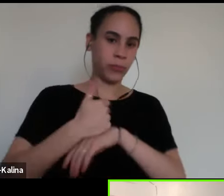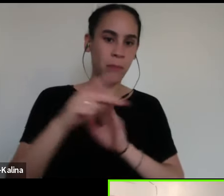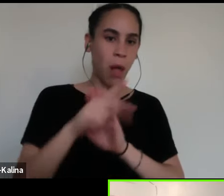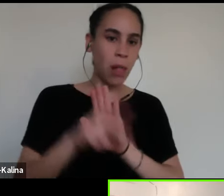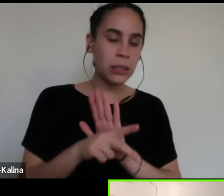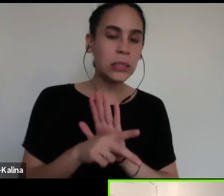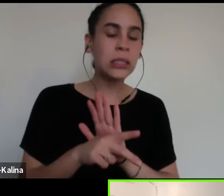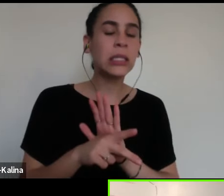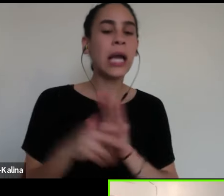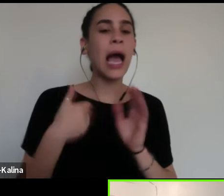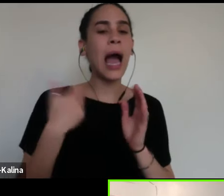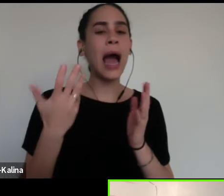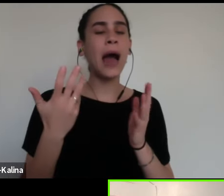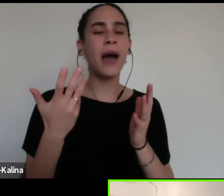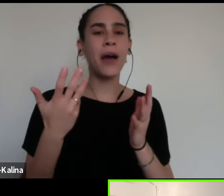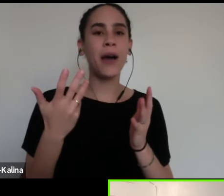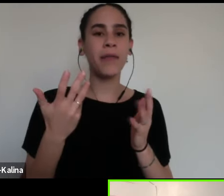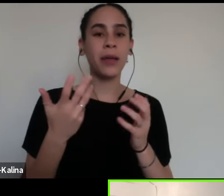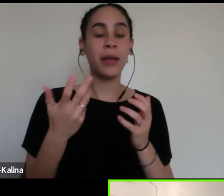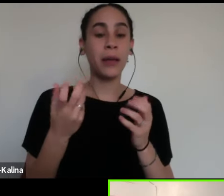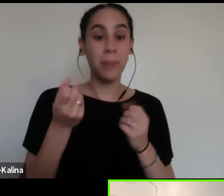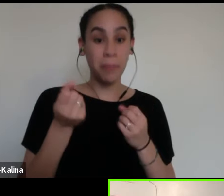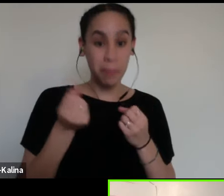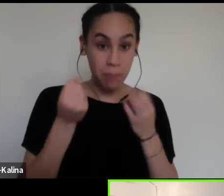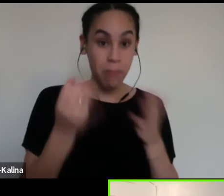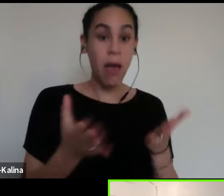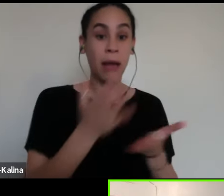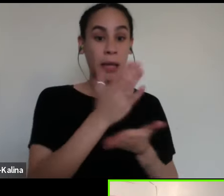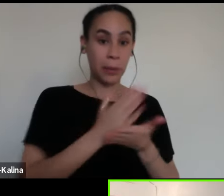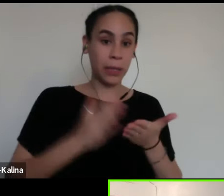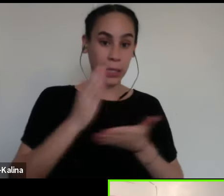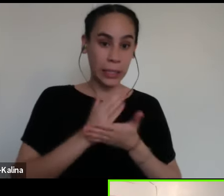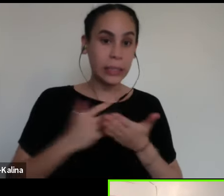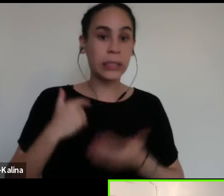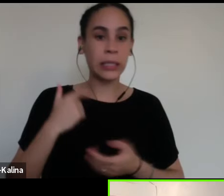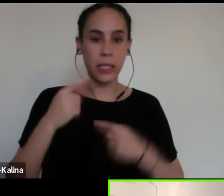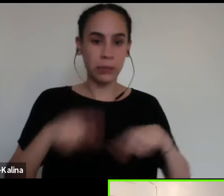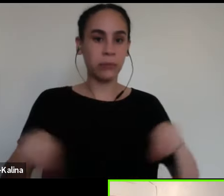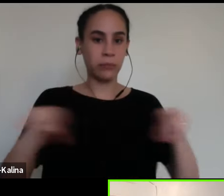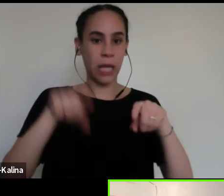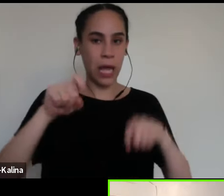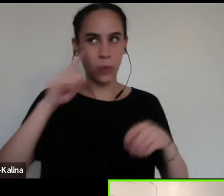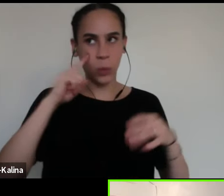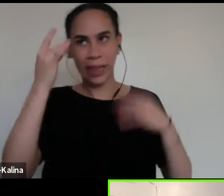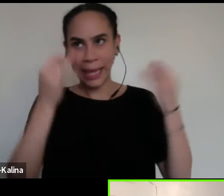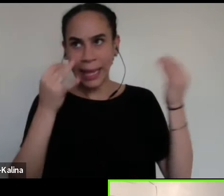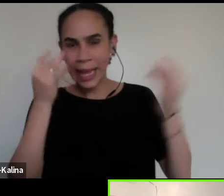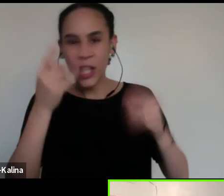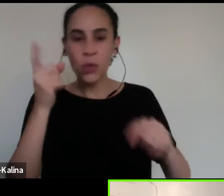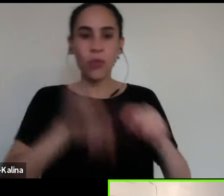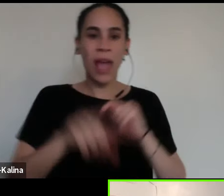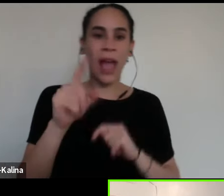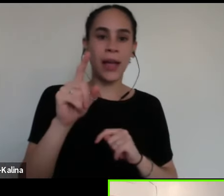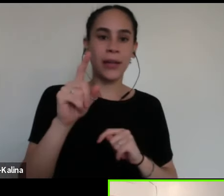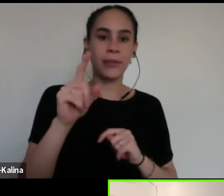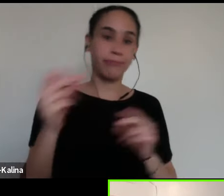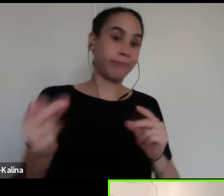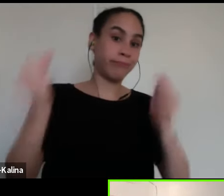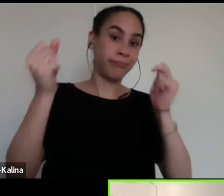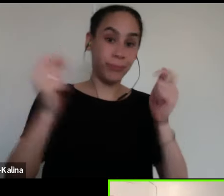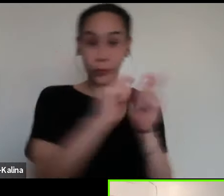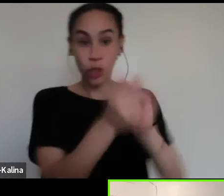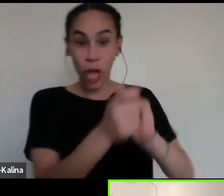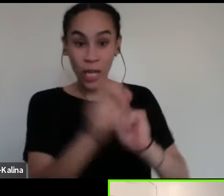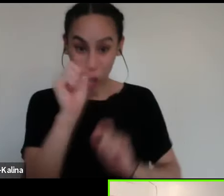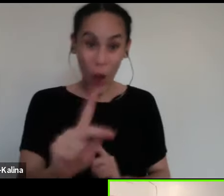pieces to think through as a company, because you can't just flip a switch and overnight say, hey, okay, everyone